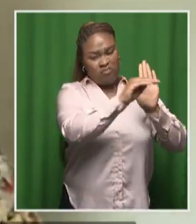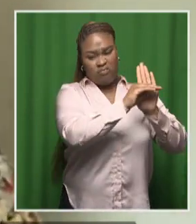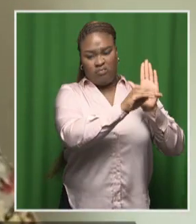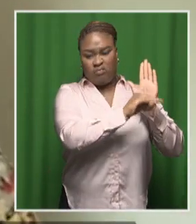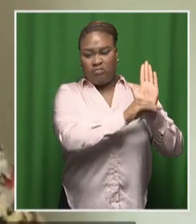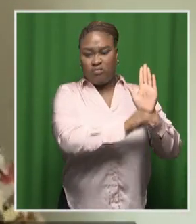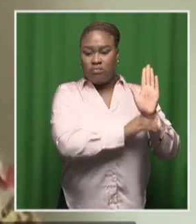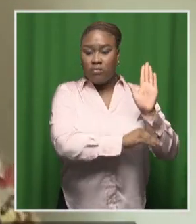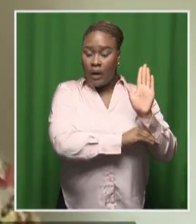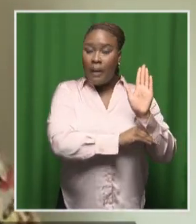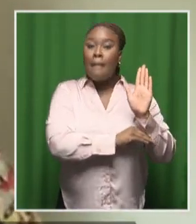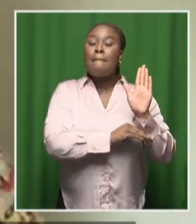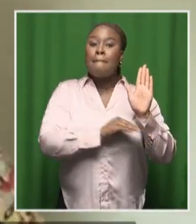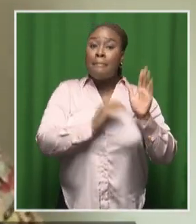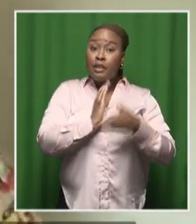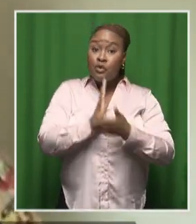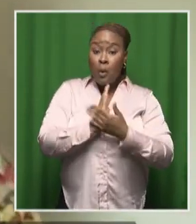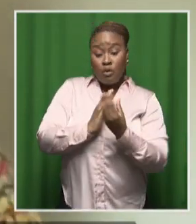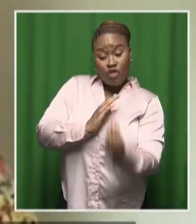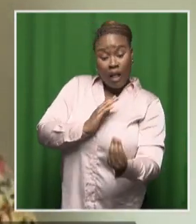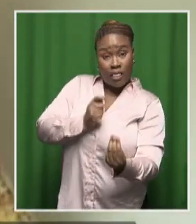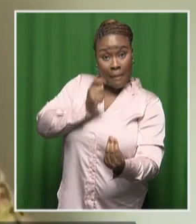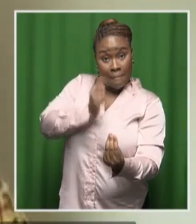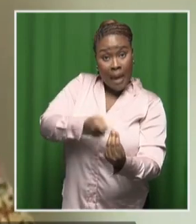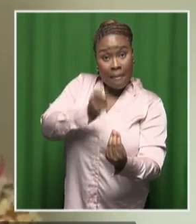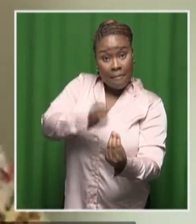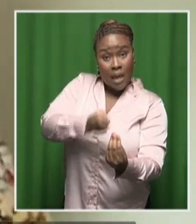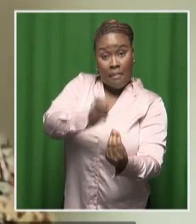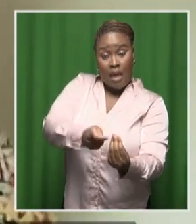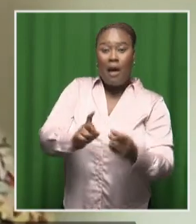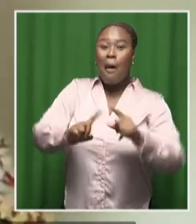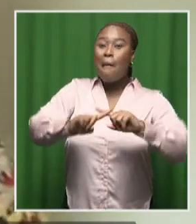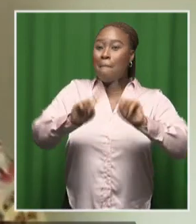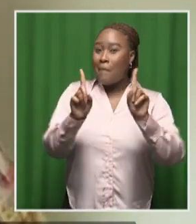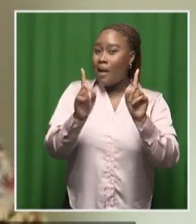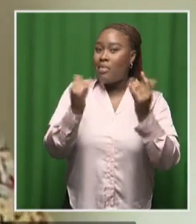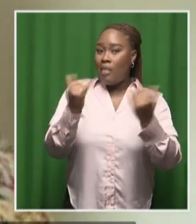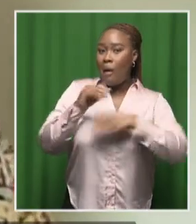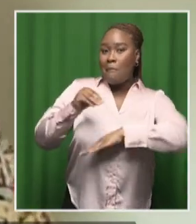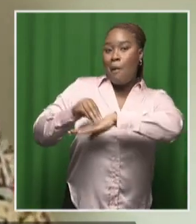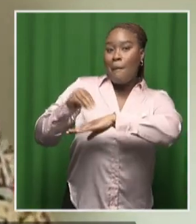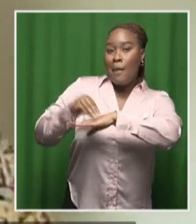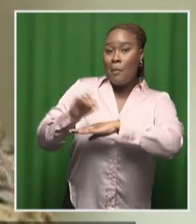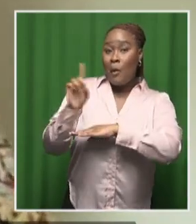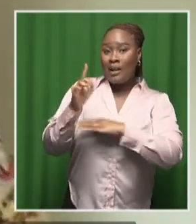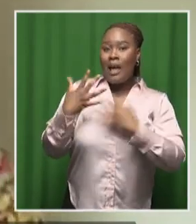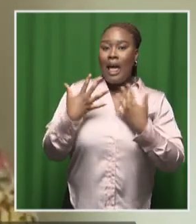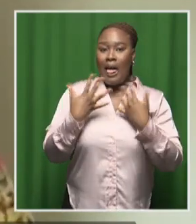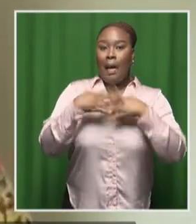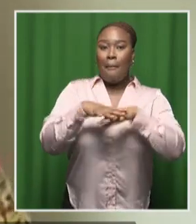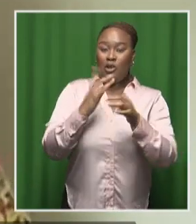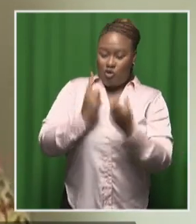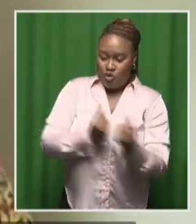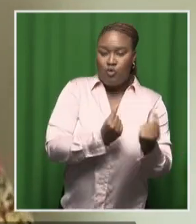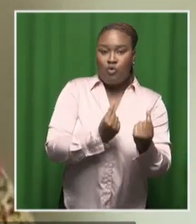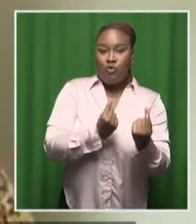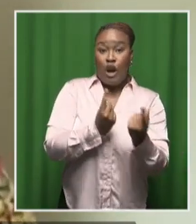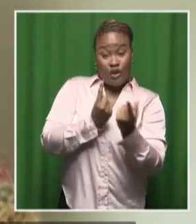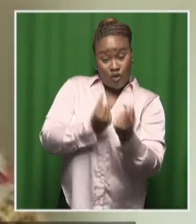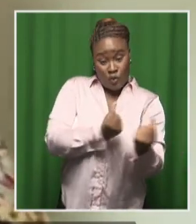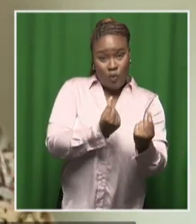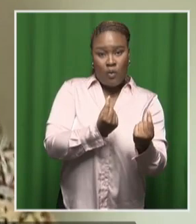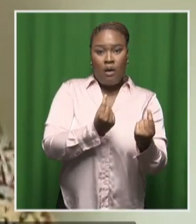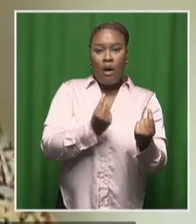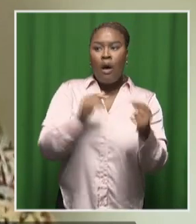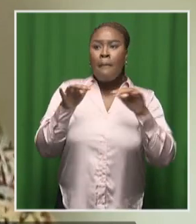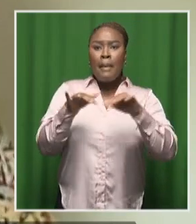to ensure that maintenance are paid. The problem that we're sitting with is around implementation and whether or not people know what